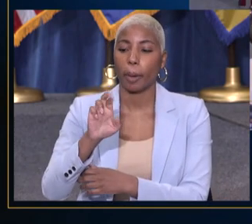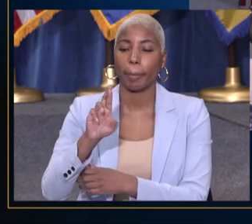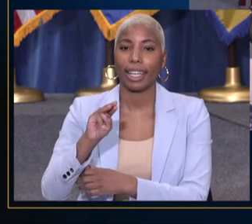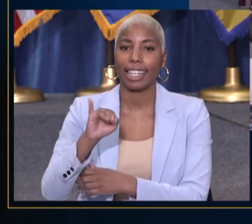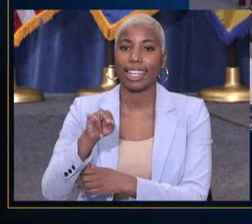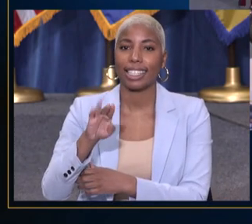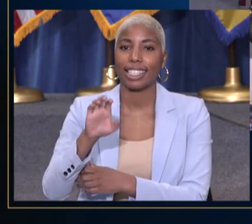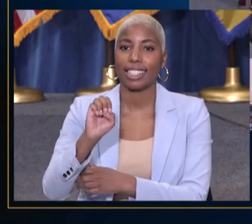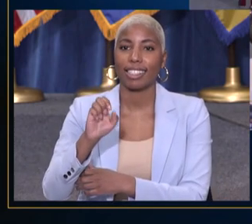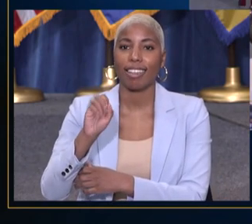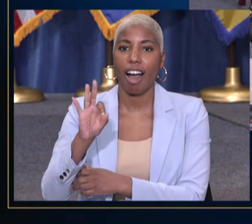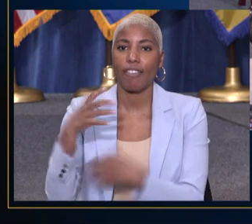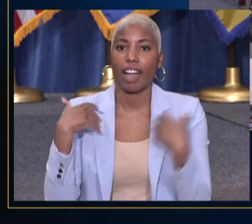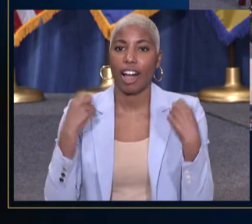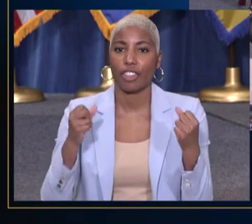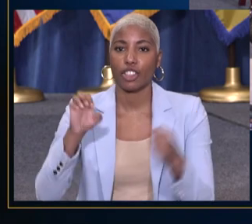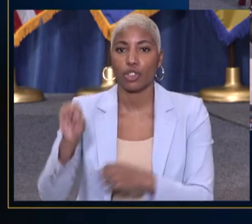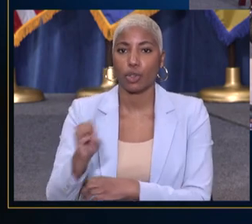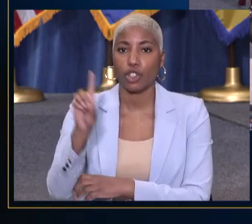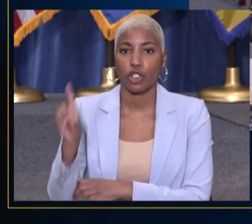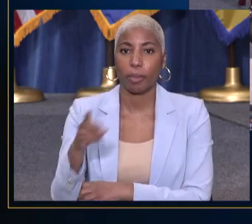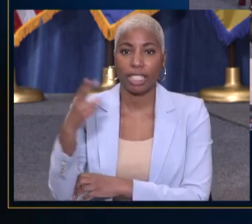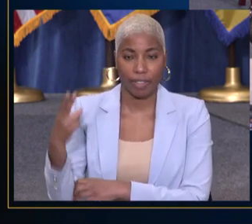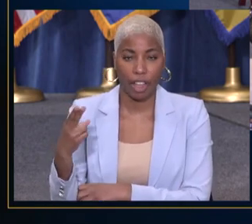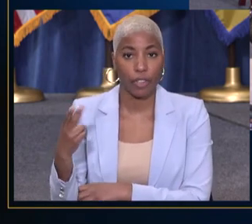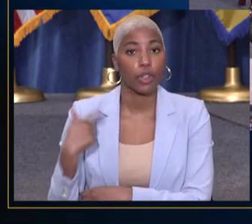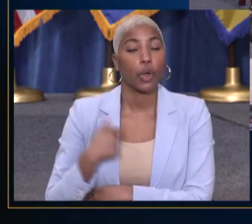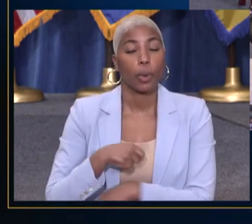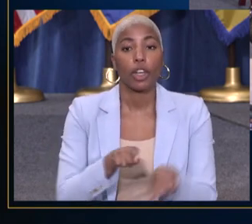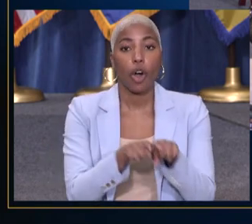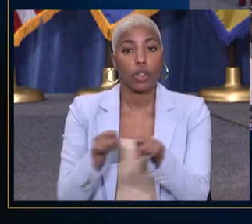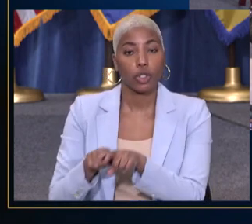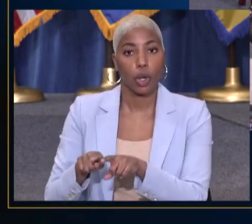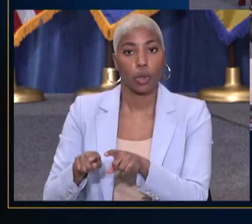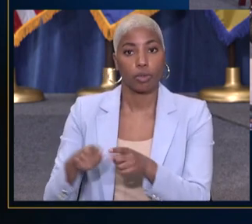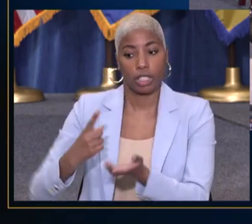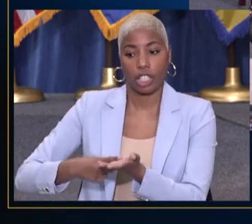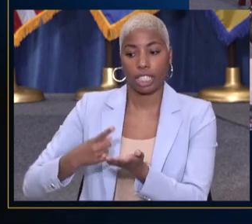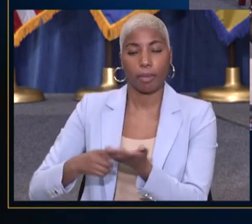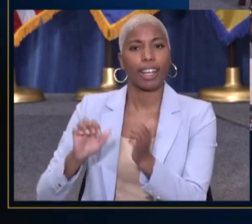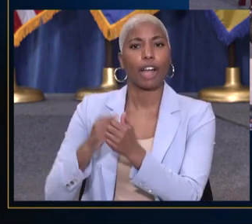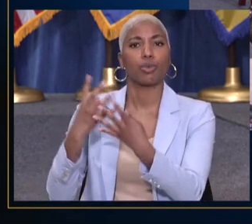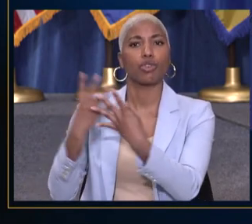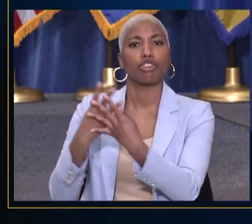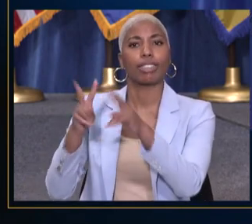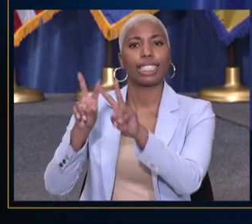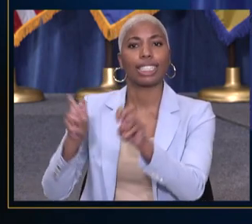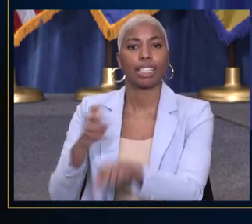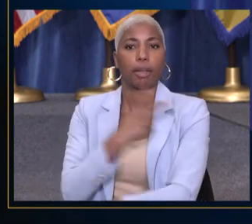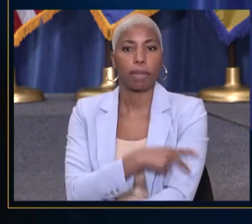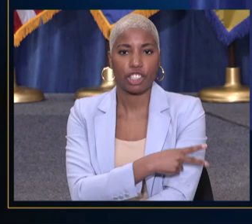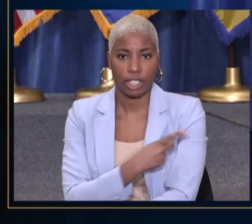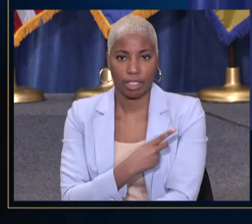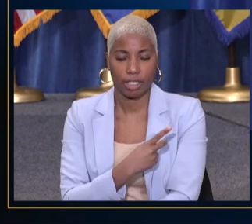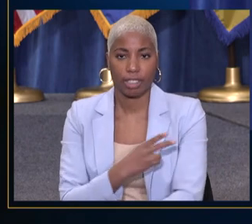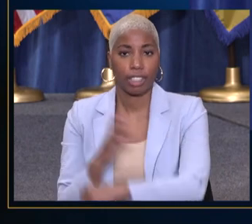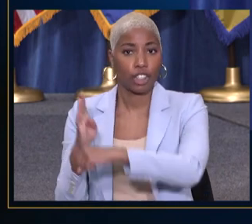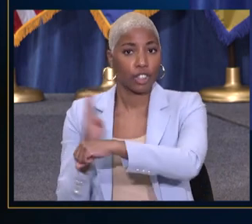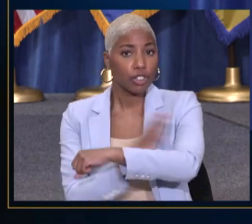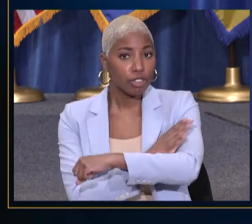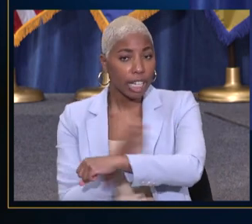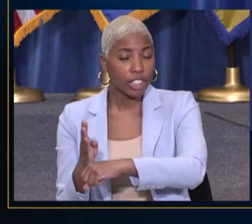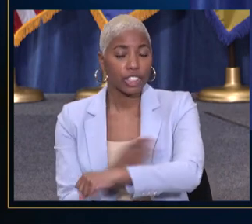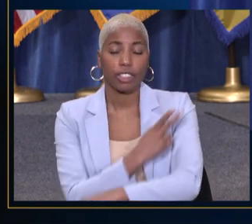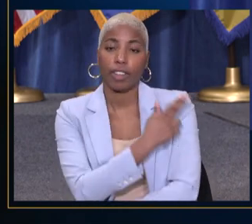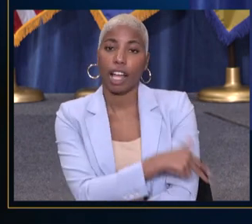hospitals, facilities to begin to screen their patients in other post-acute care settings, the range of